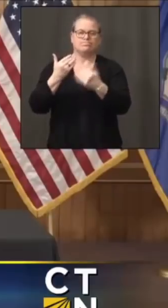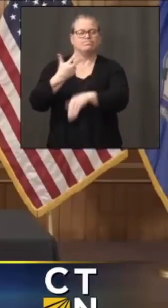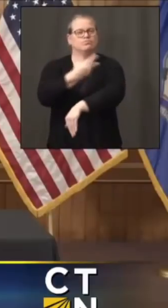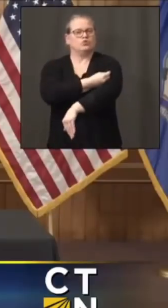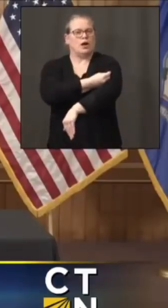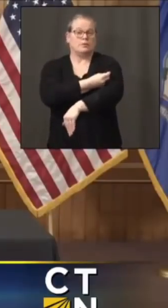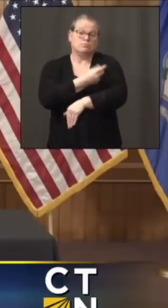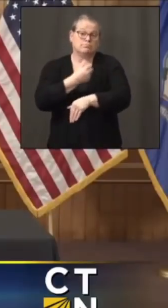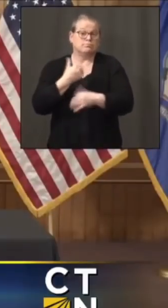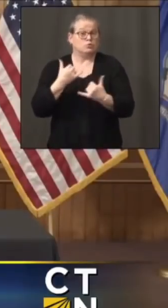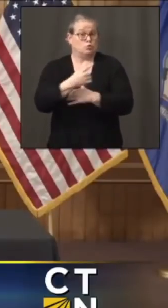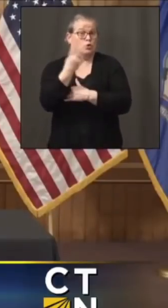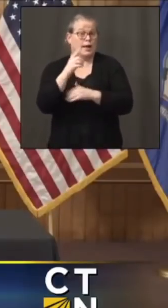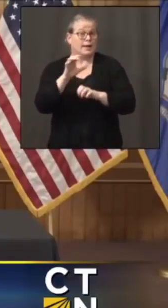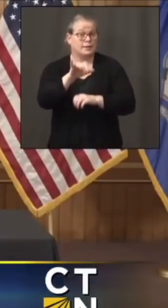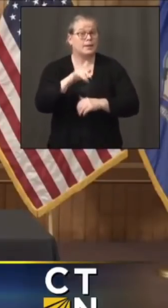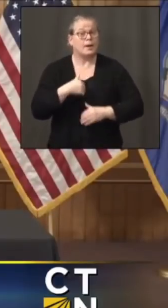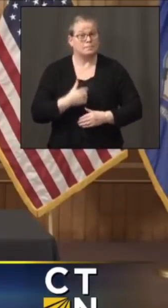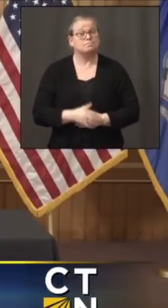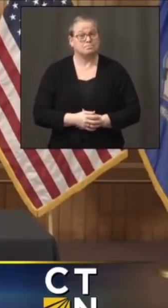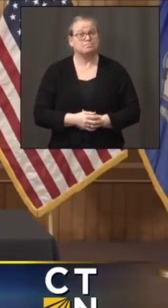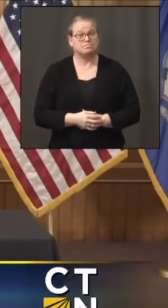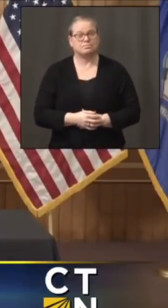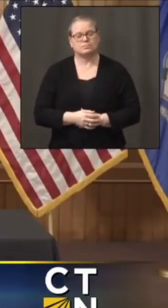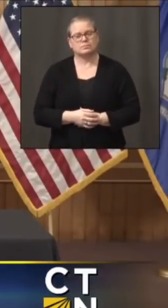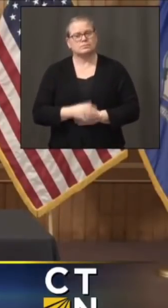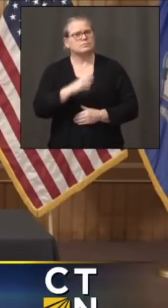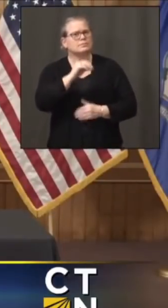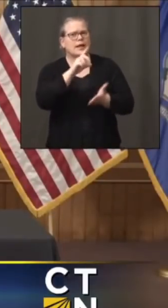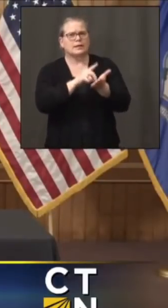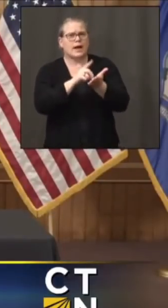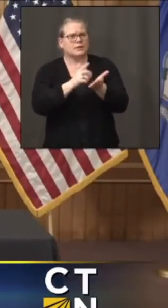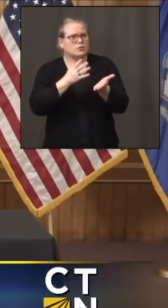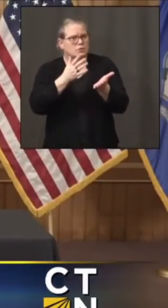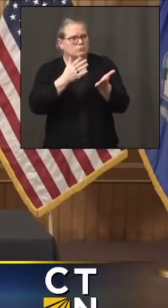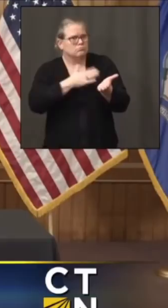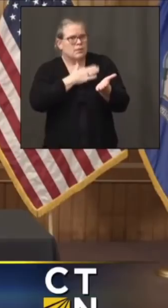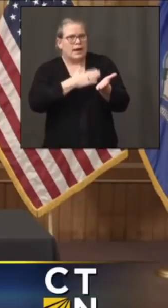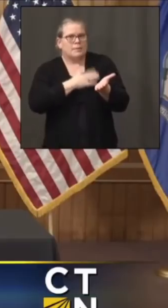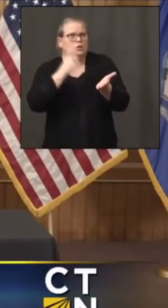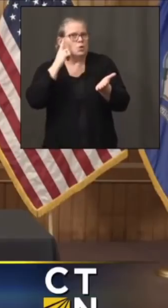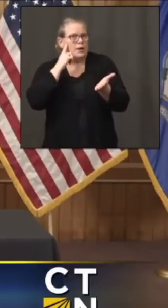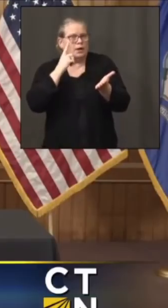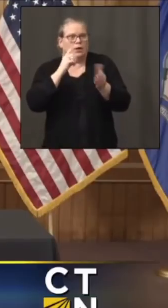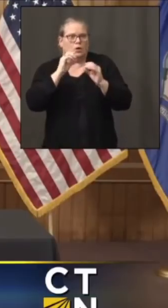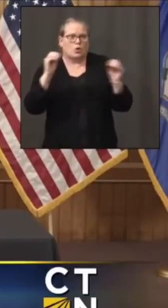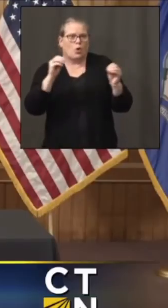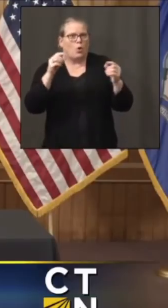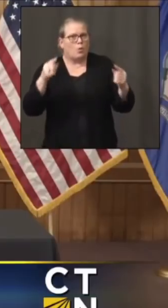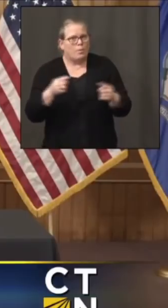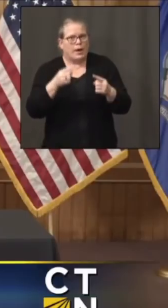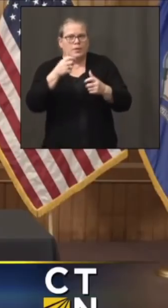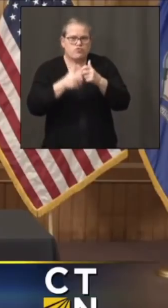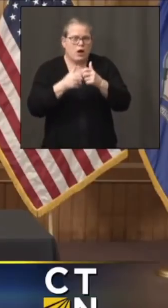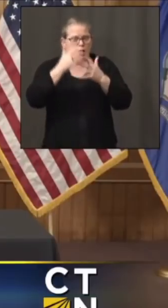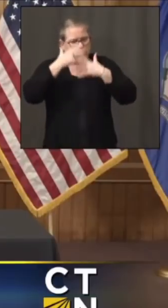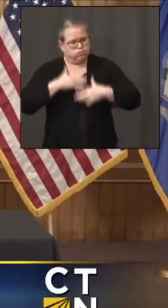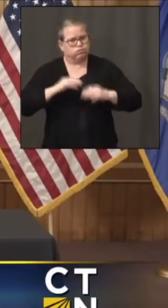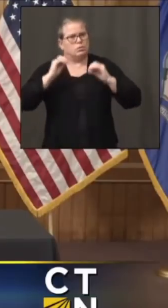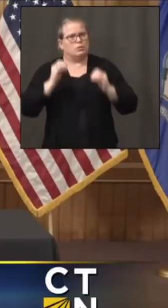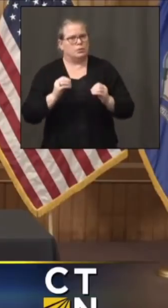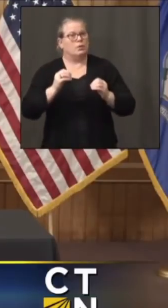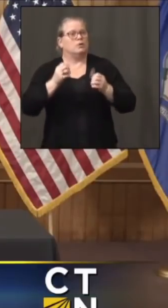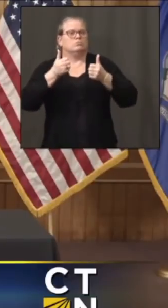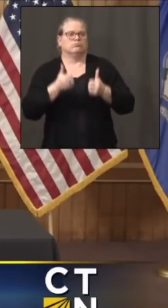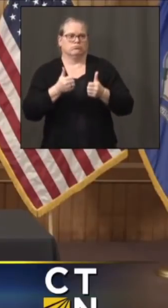And that's great that you're feeling well, doctor. And, question for the panel, talking about the vaccine confidence, do